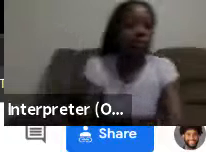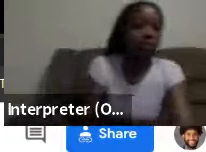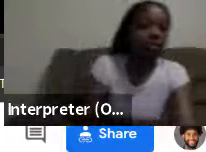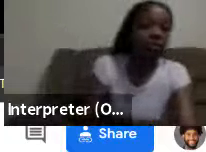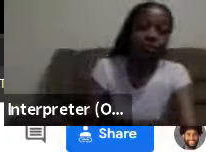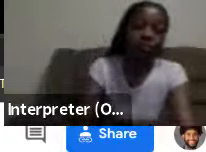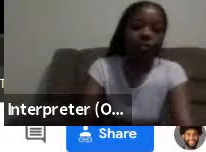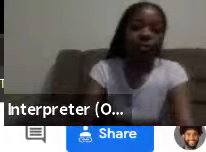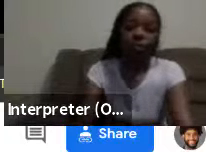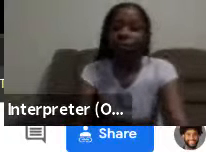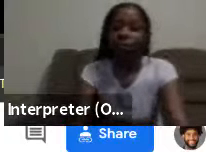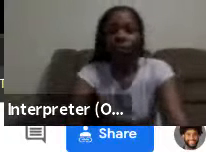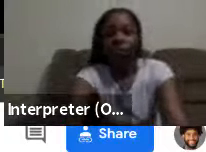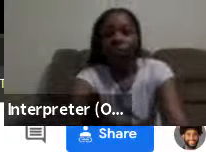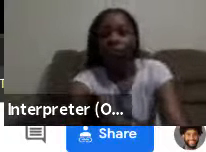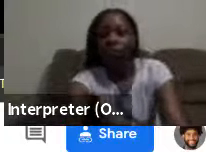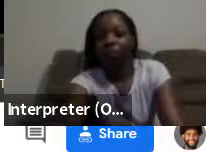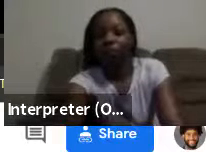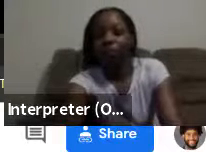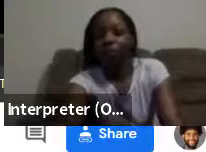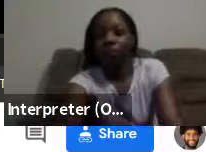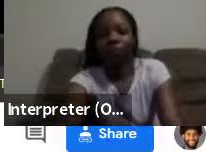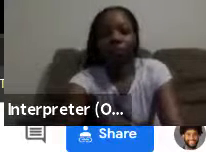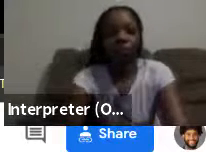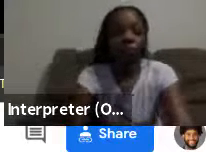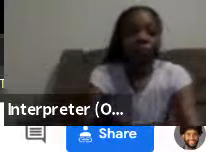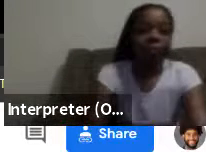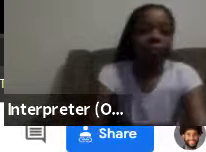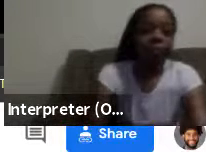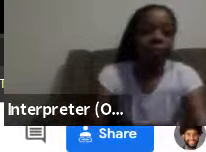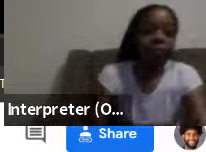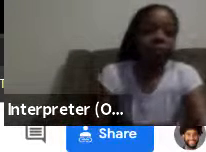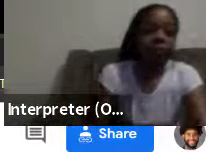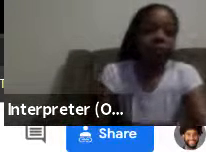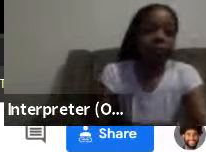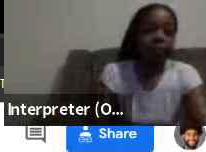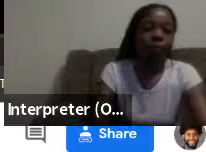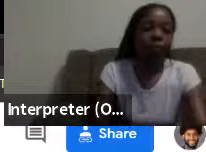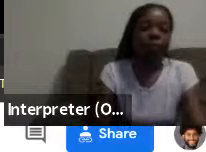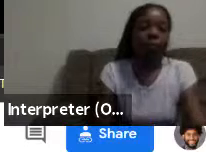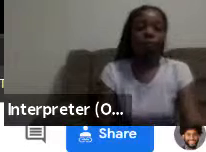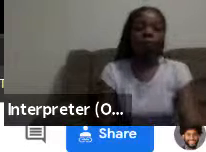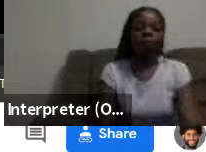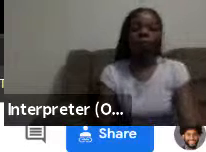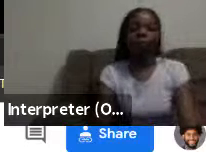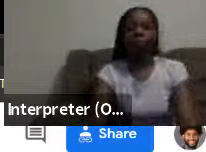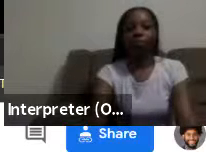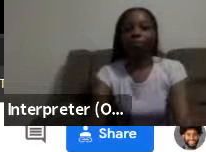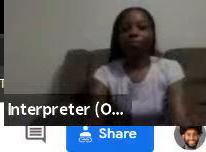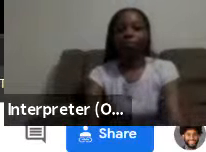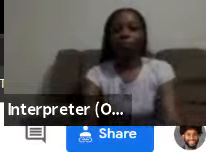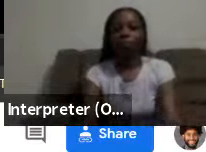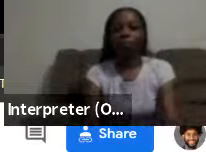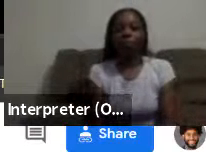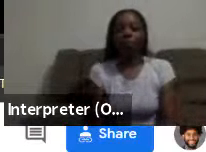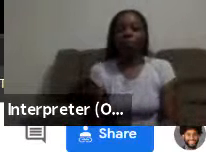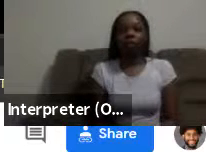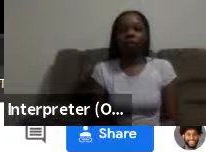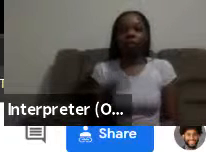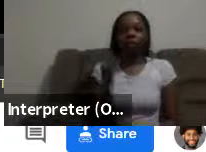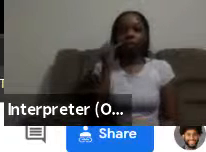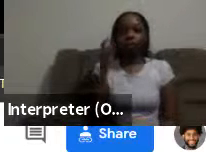I second. Thank you. Now we'll move into a period of discussion. If you have any points for discussion, please drop an X in the